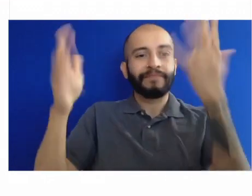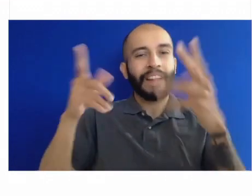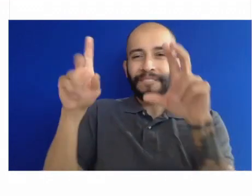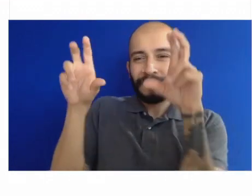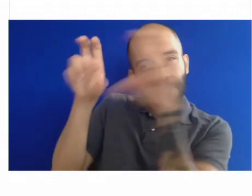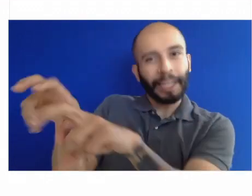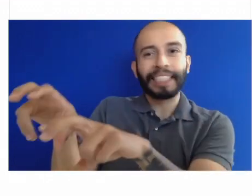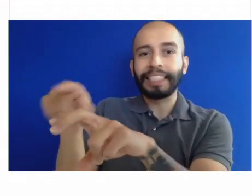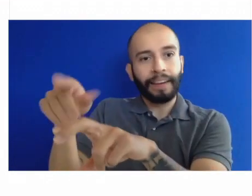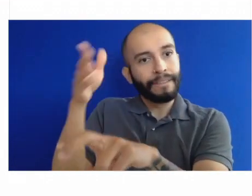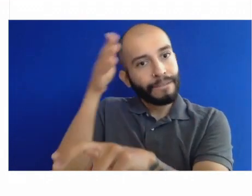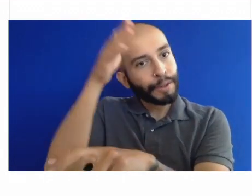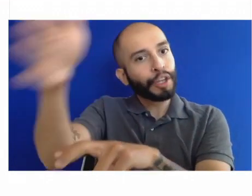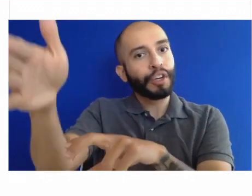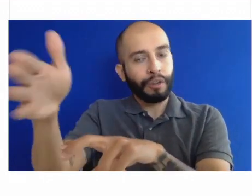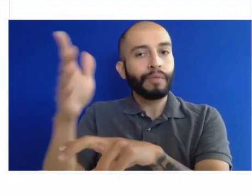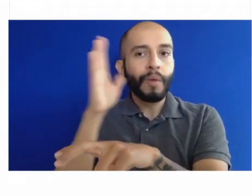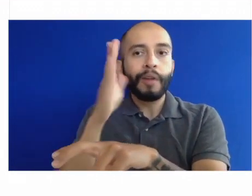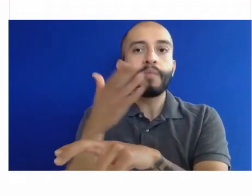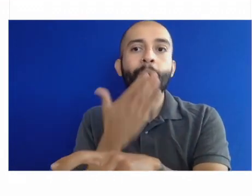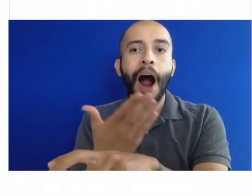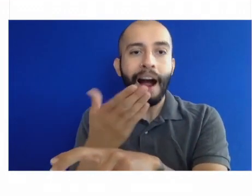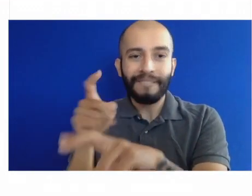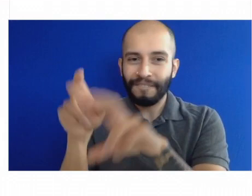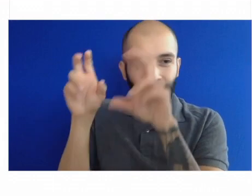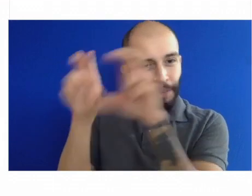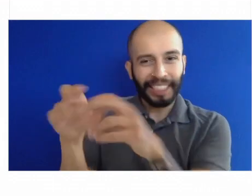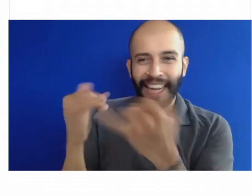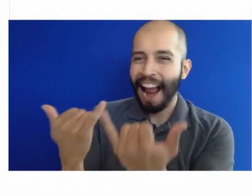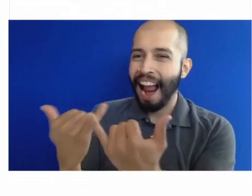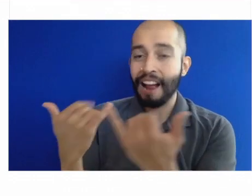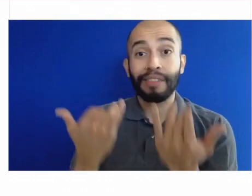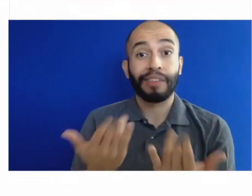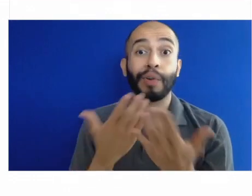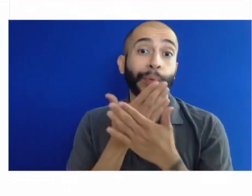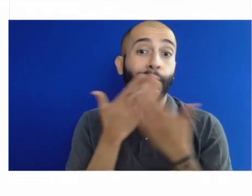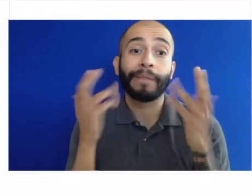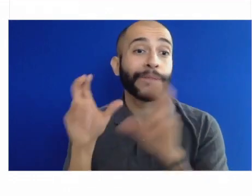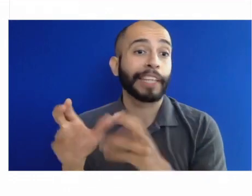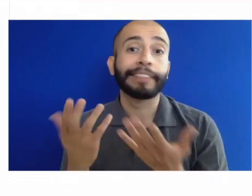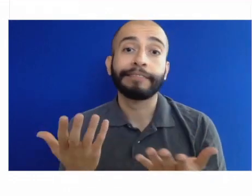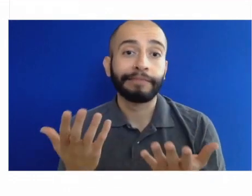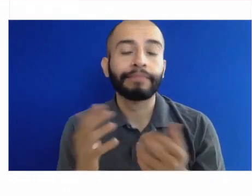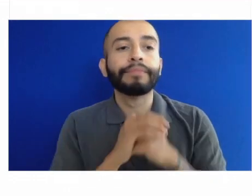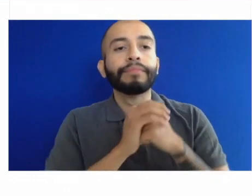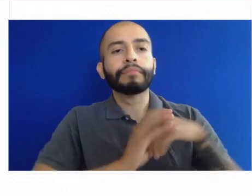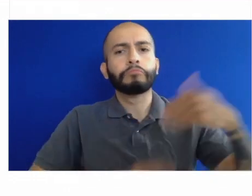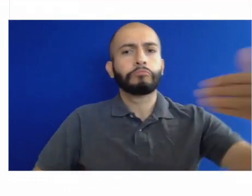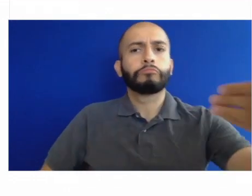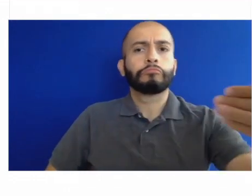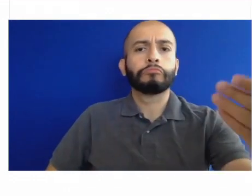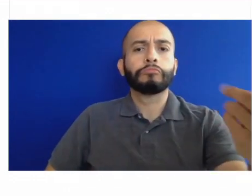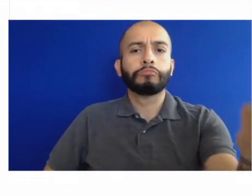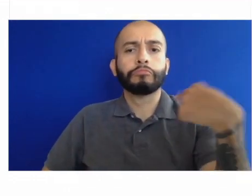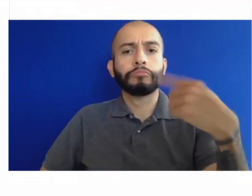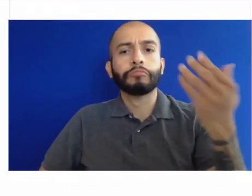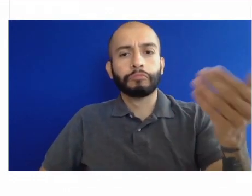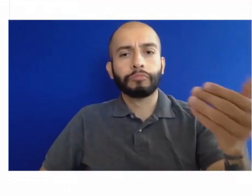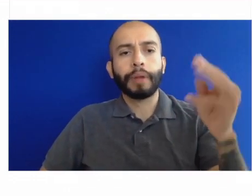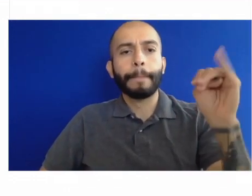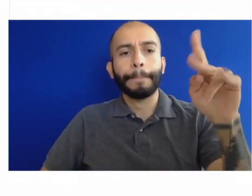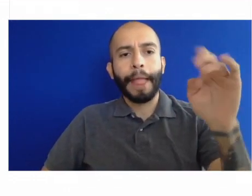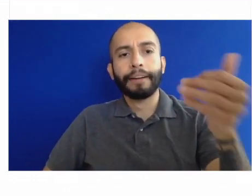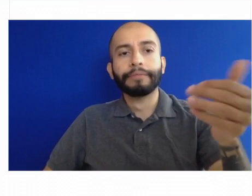Mike, go ahead. Yeah. Well, I think that, first of all, what we have to understand is that this is not all about mis